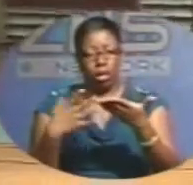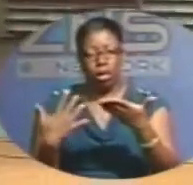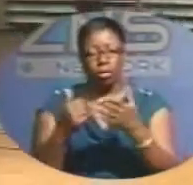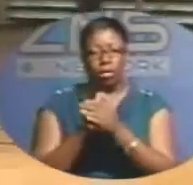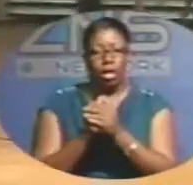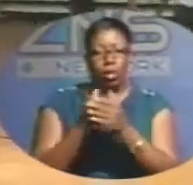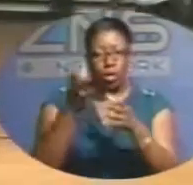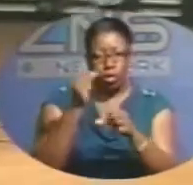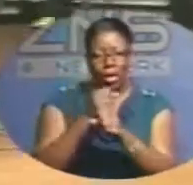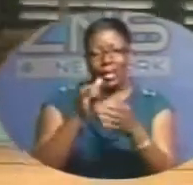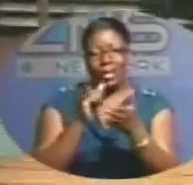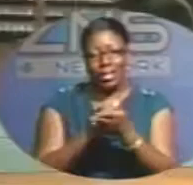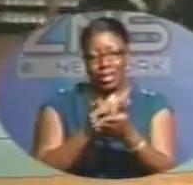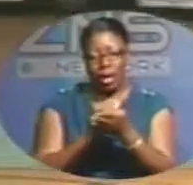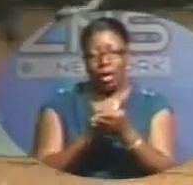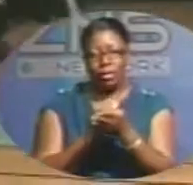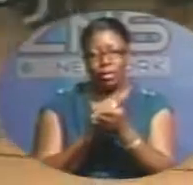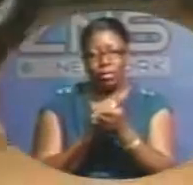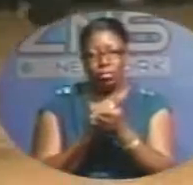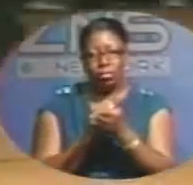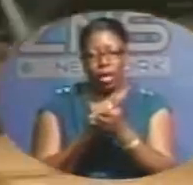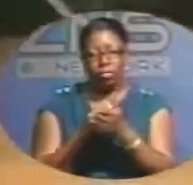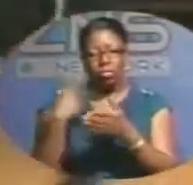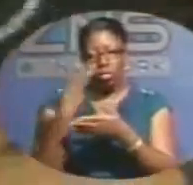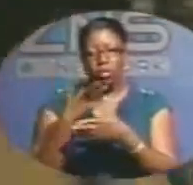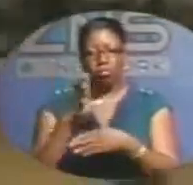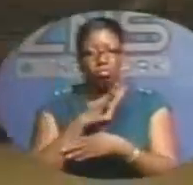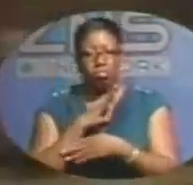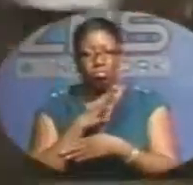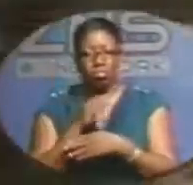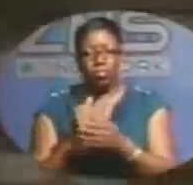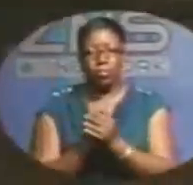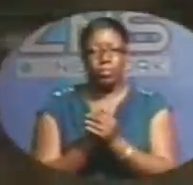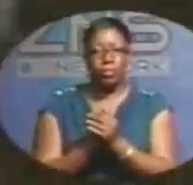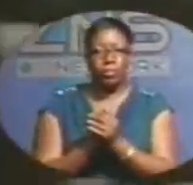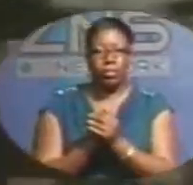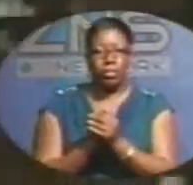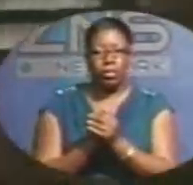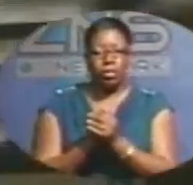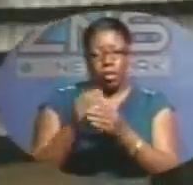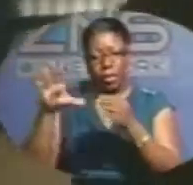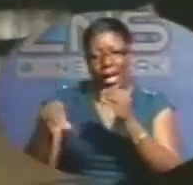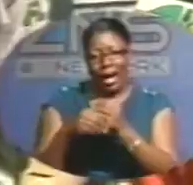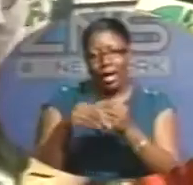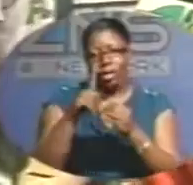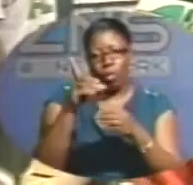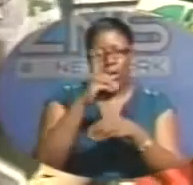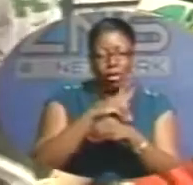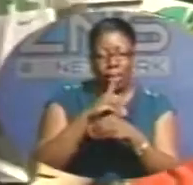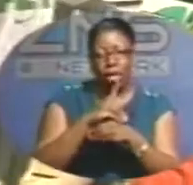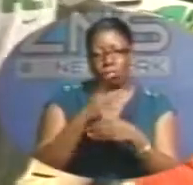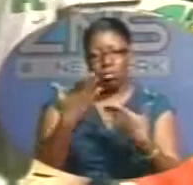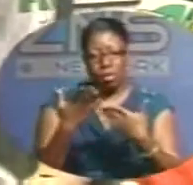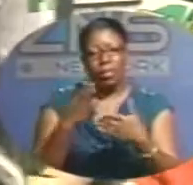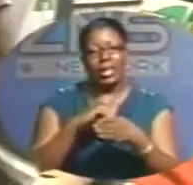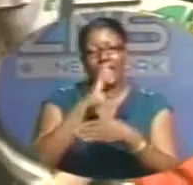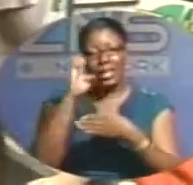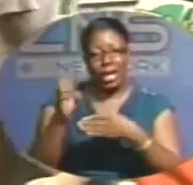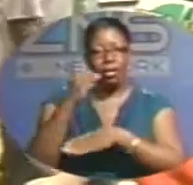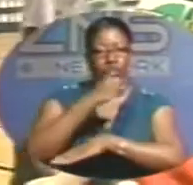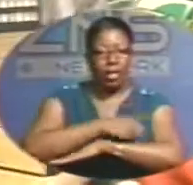once we get the schedule down, our park will be fine. If we have to add another day or two, that's fine. But you know, at the end of the day,